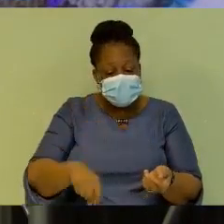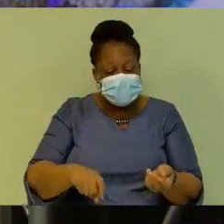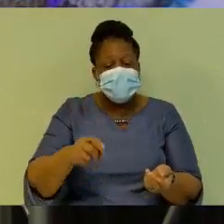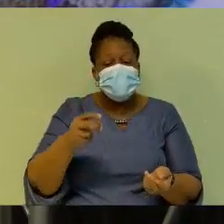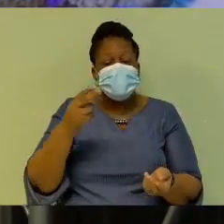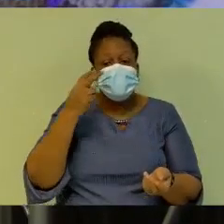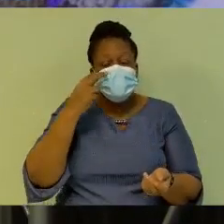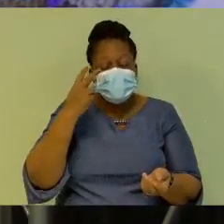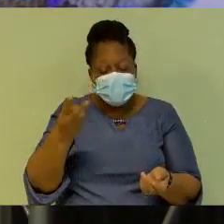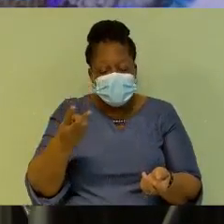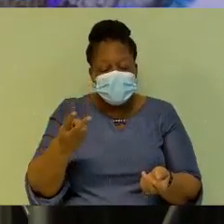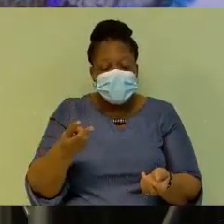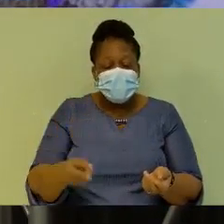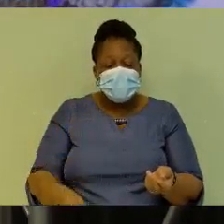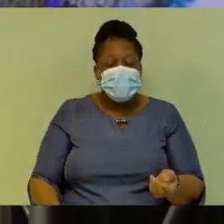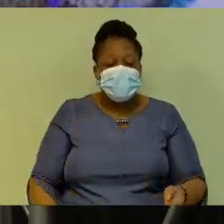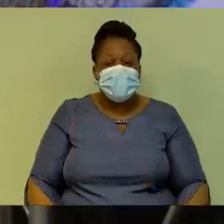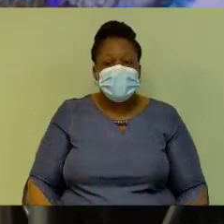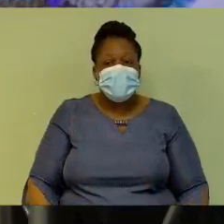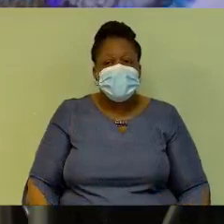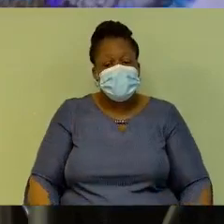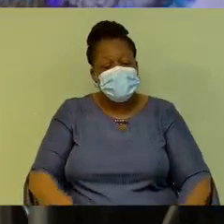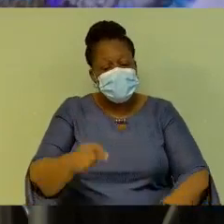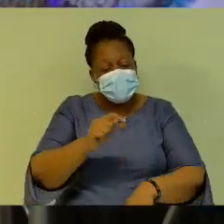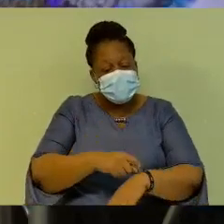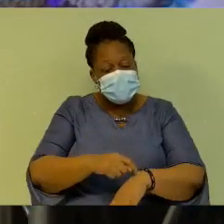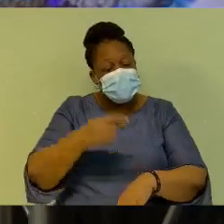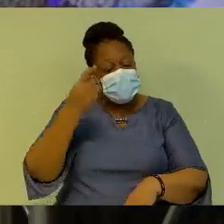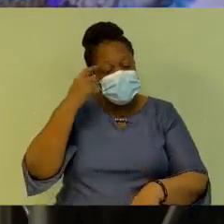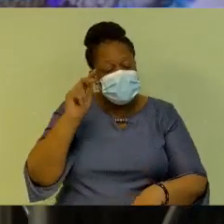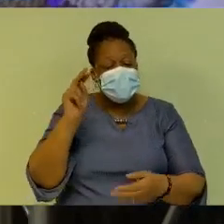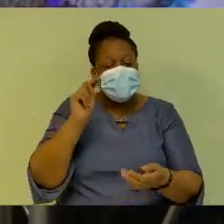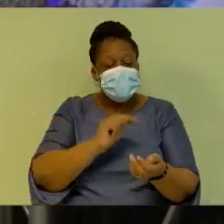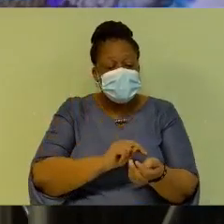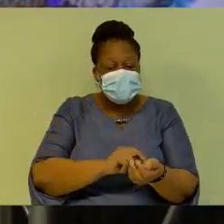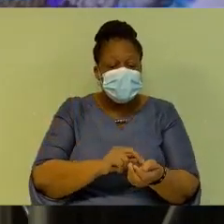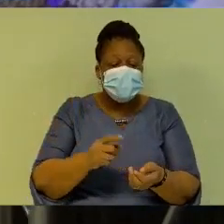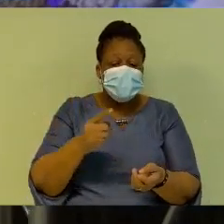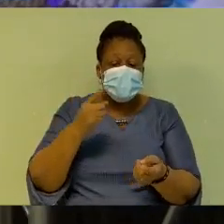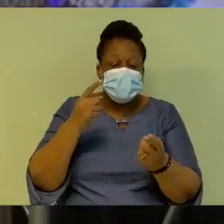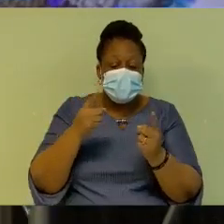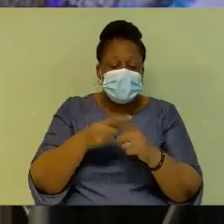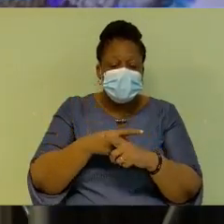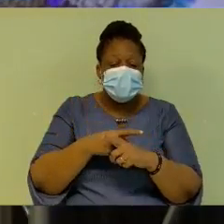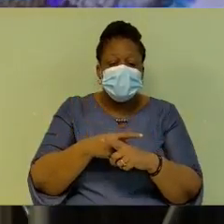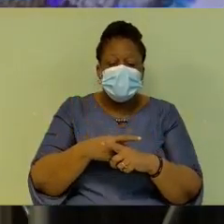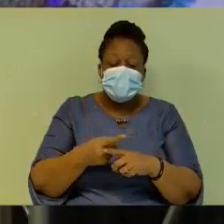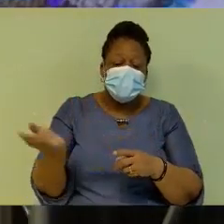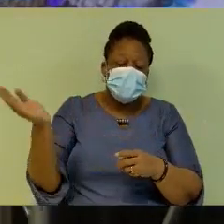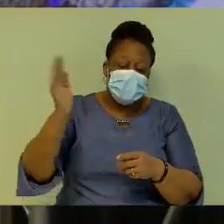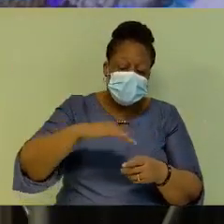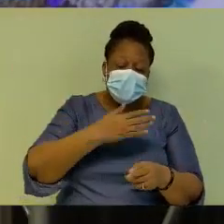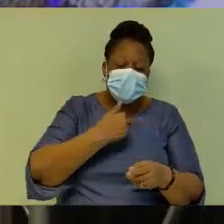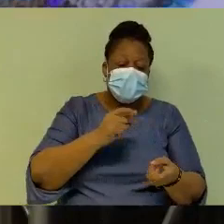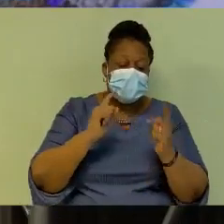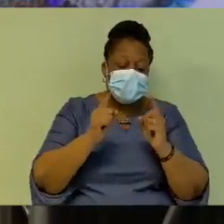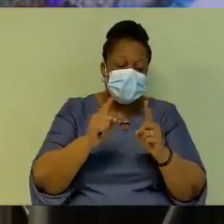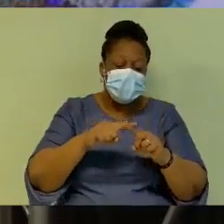is unique to the nurses. The time has come for nurses to represent nurses and be on every health board speaking to